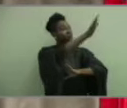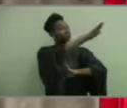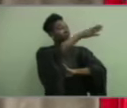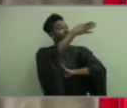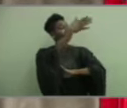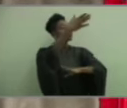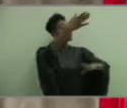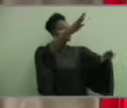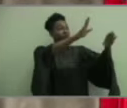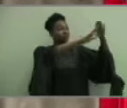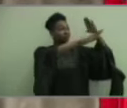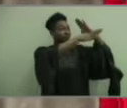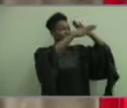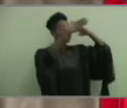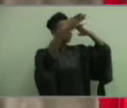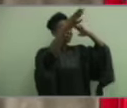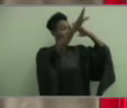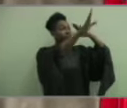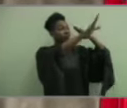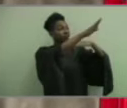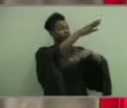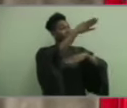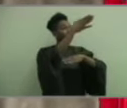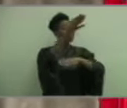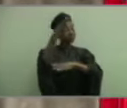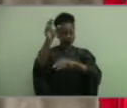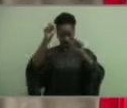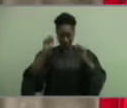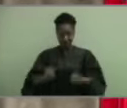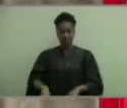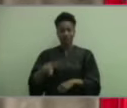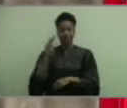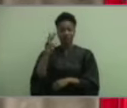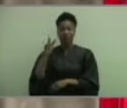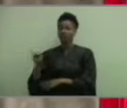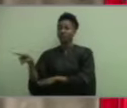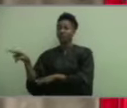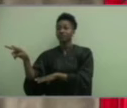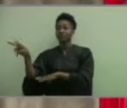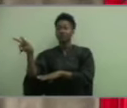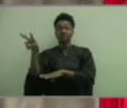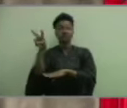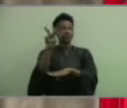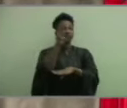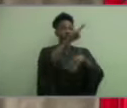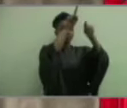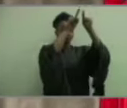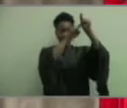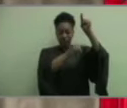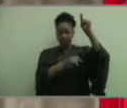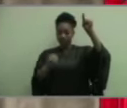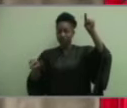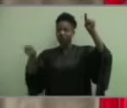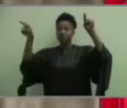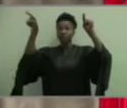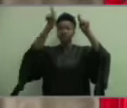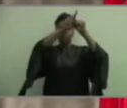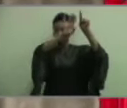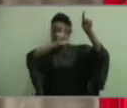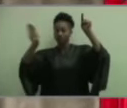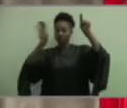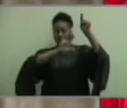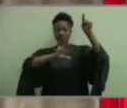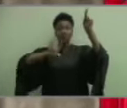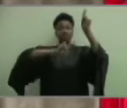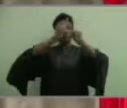there oh say does that star-spangled